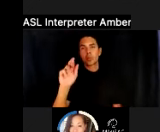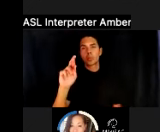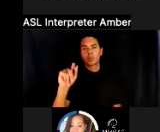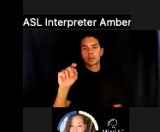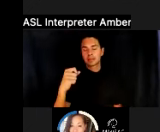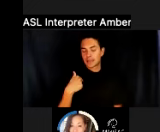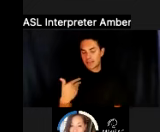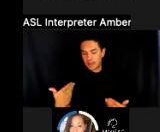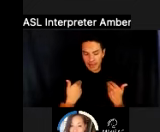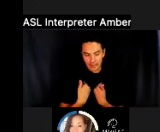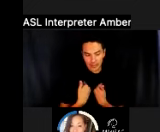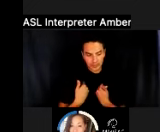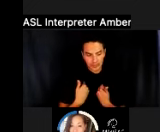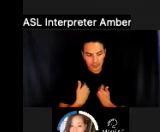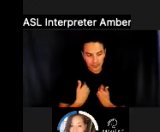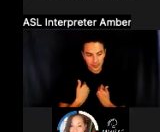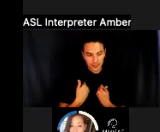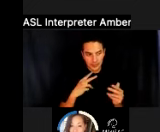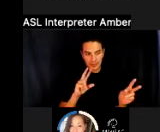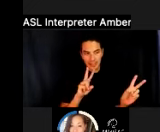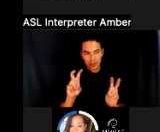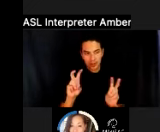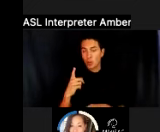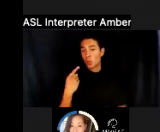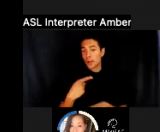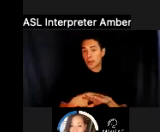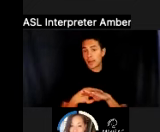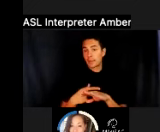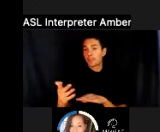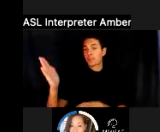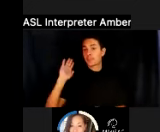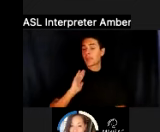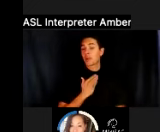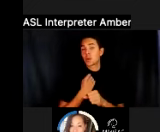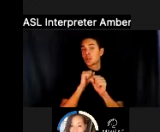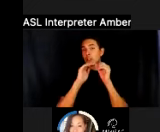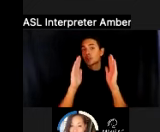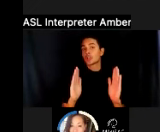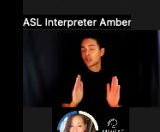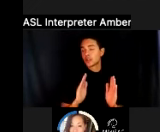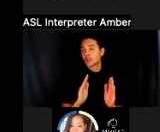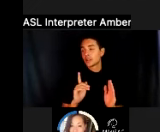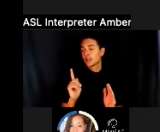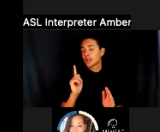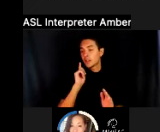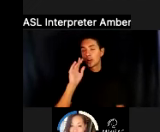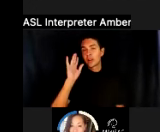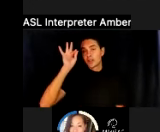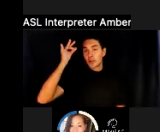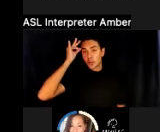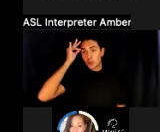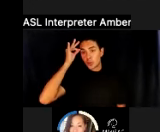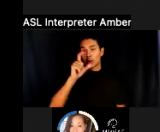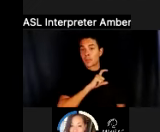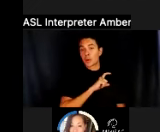had a issue one time at our shelter where the federal marshals